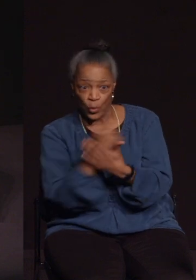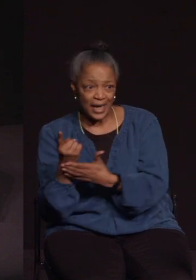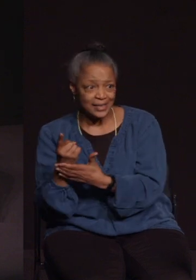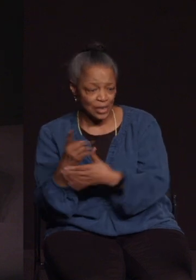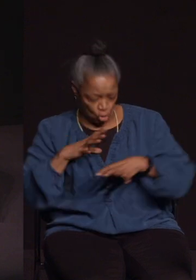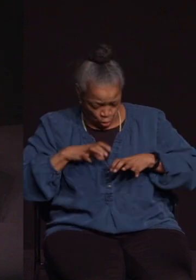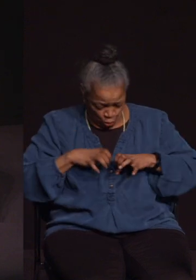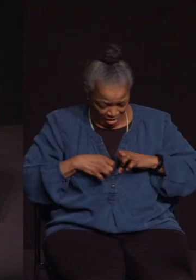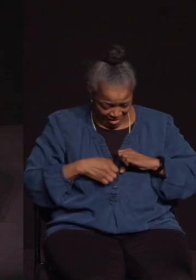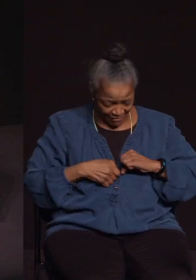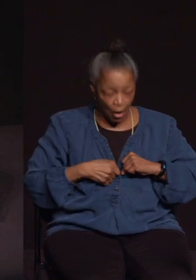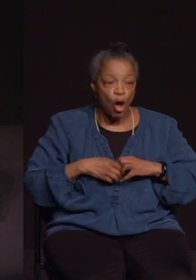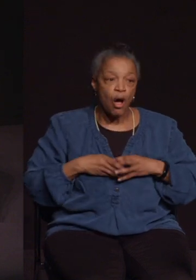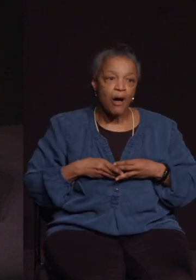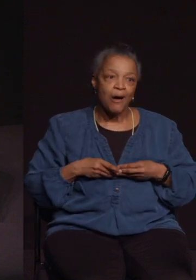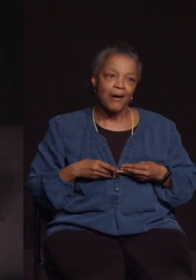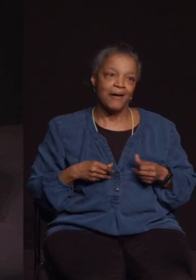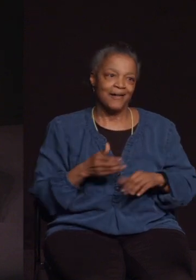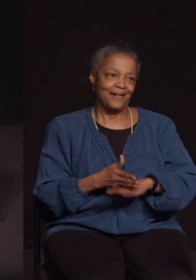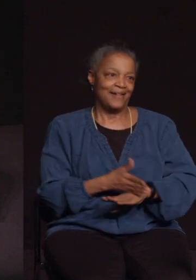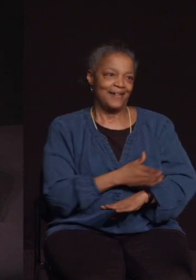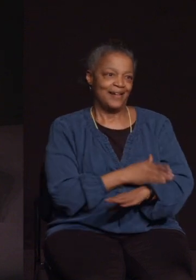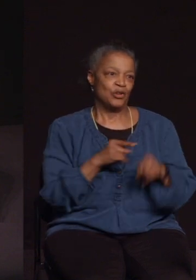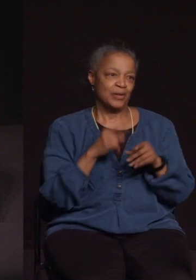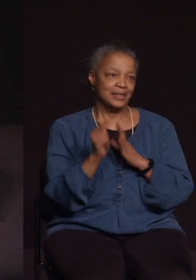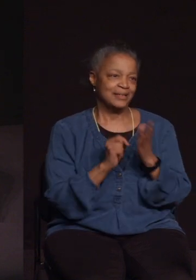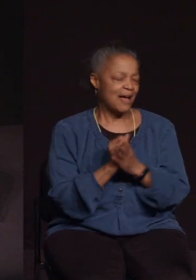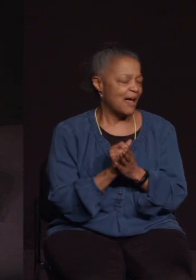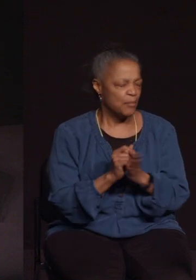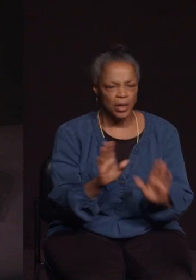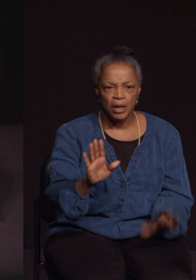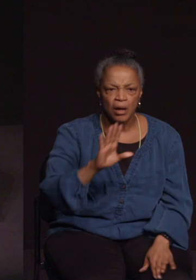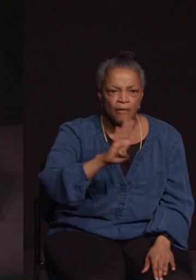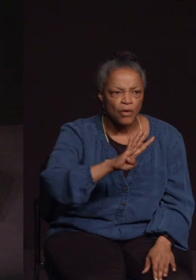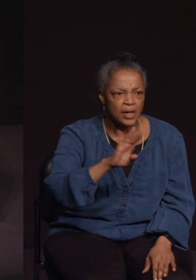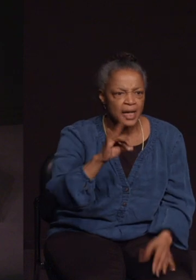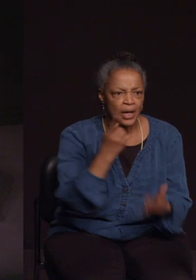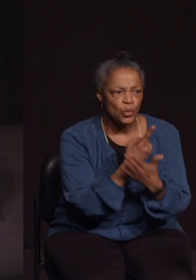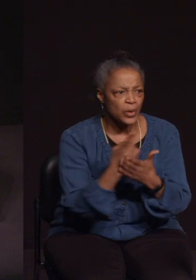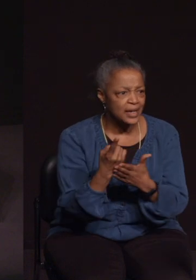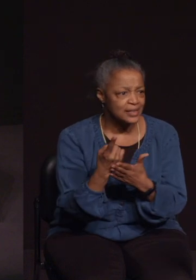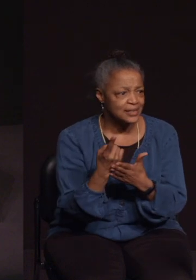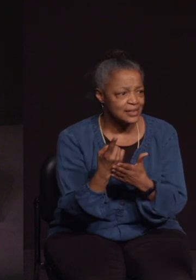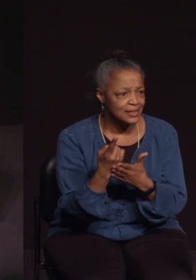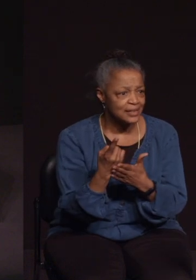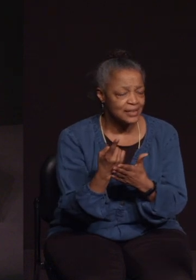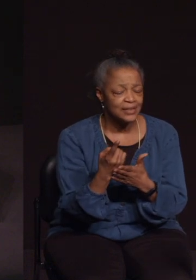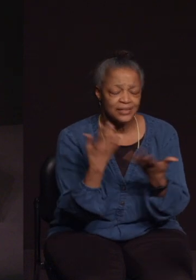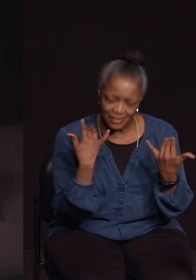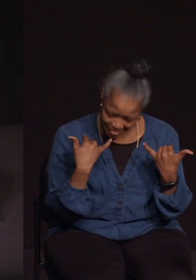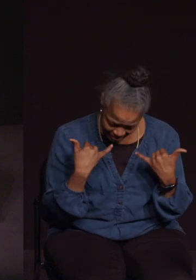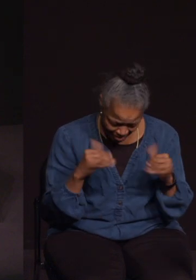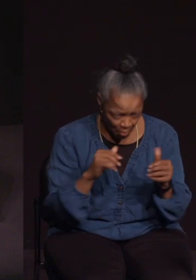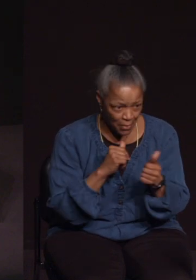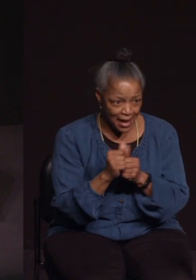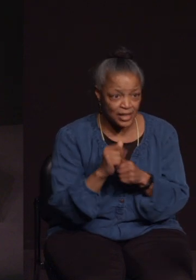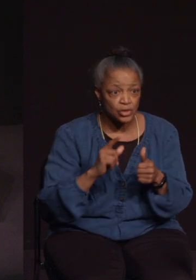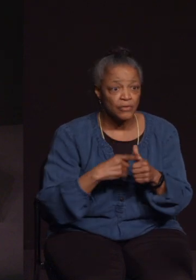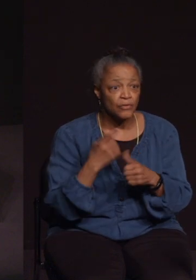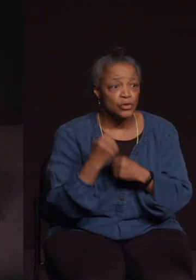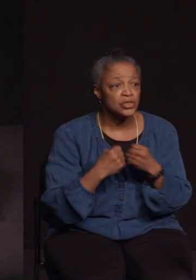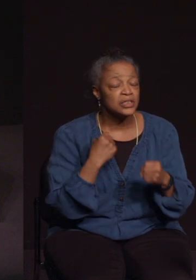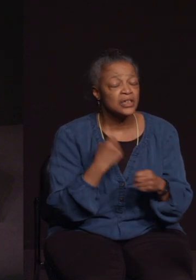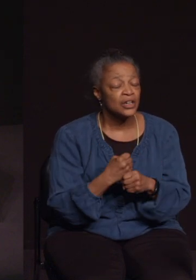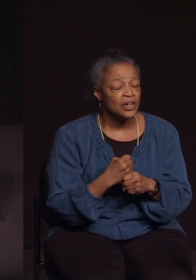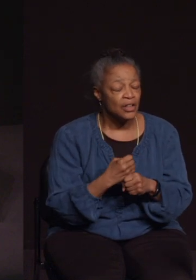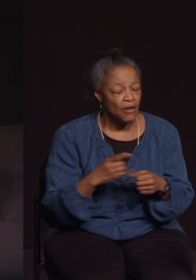better over time. So if we go 48 weeks in, you've already went past your first year, and